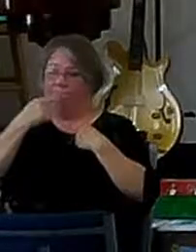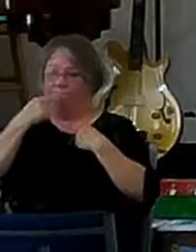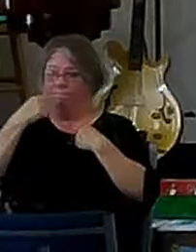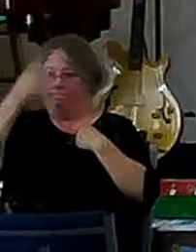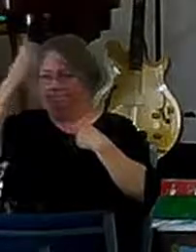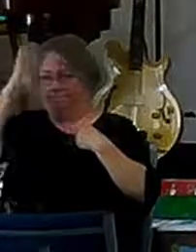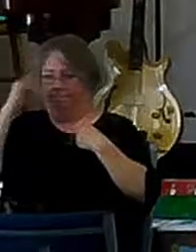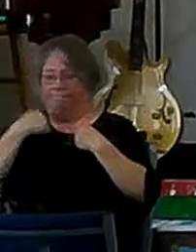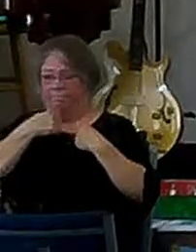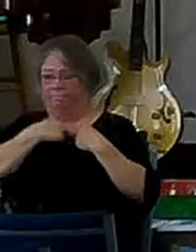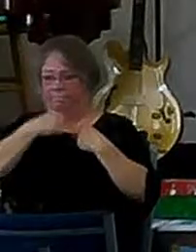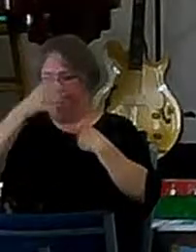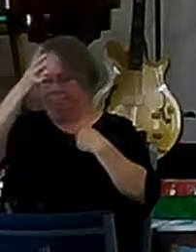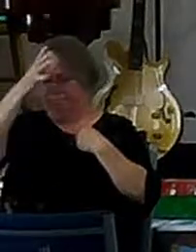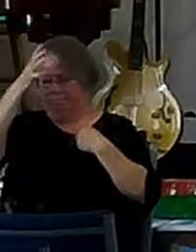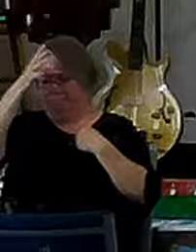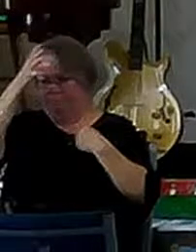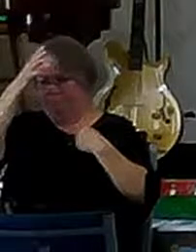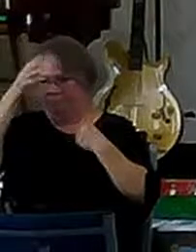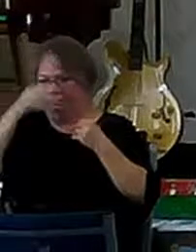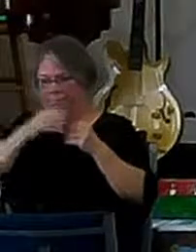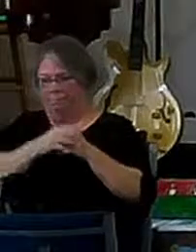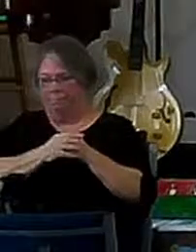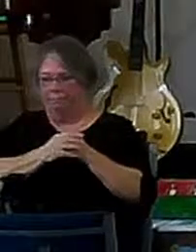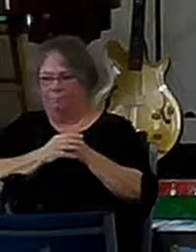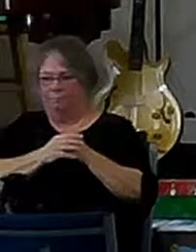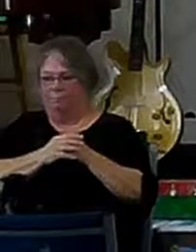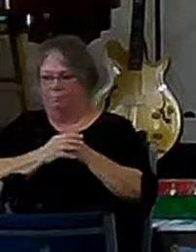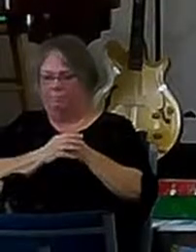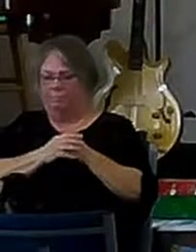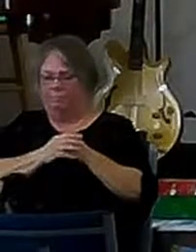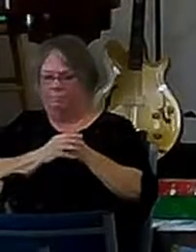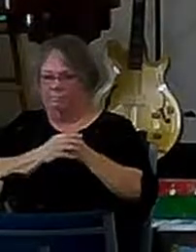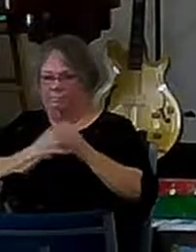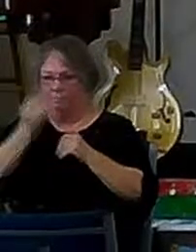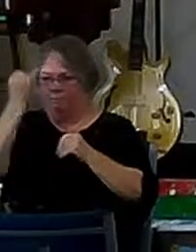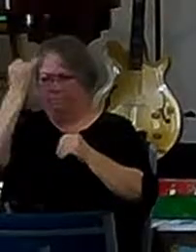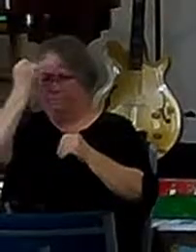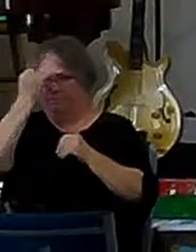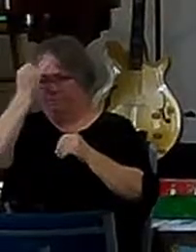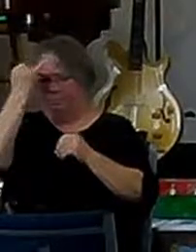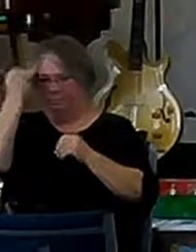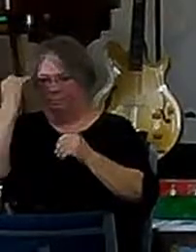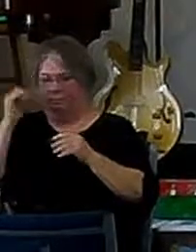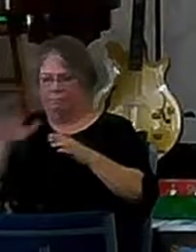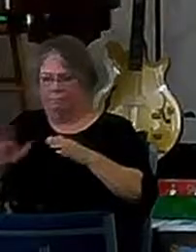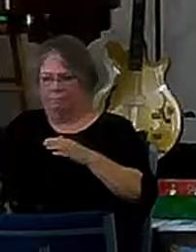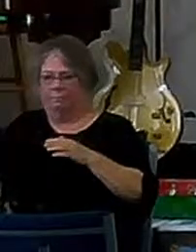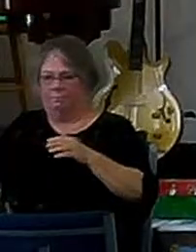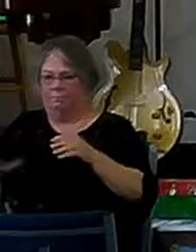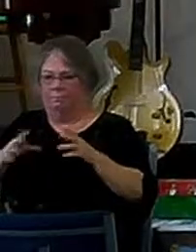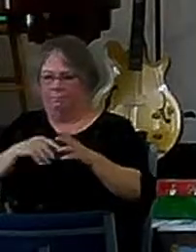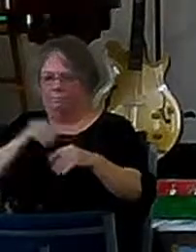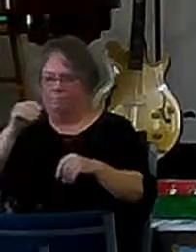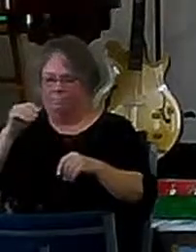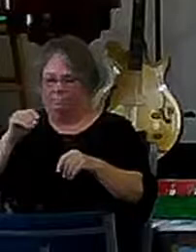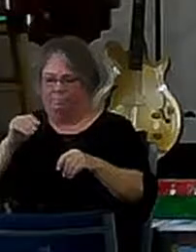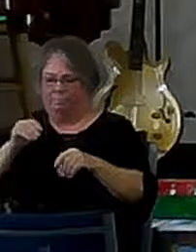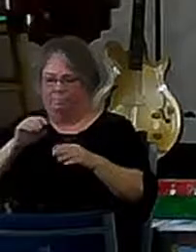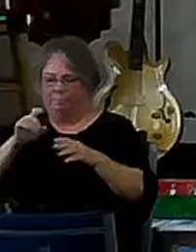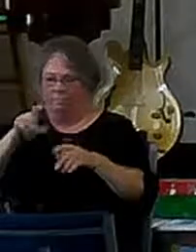Hosea chapter 11, verse 1 reads as follows, when Israel was a child, I loved him, and out of Egypt I called